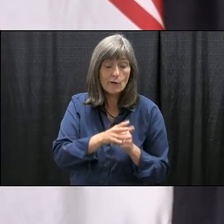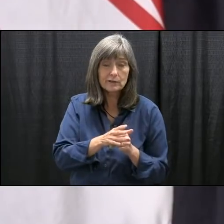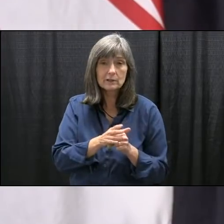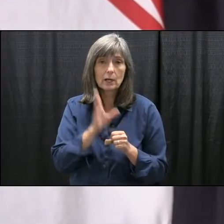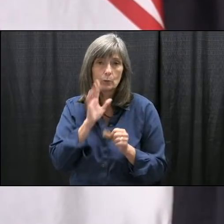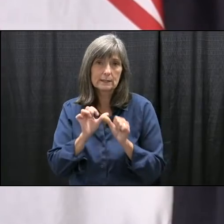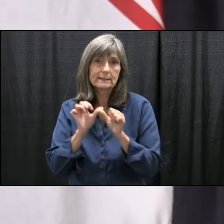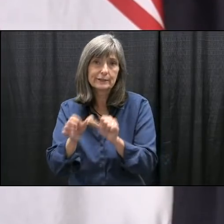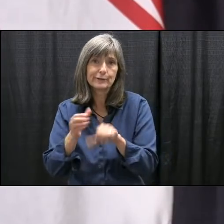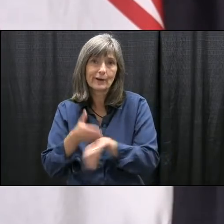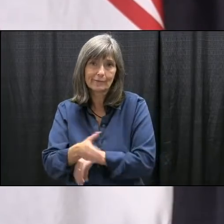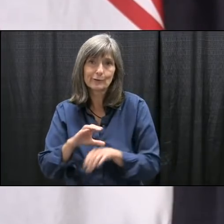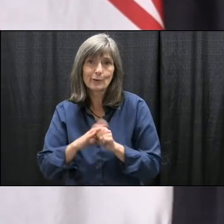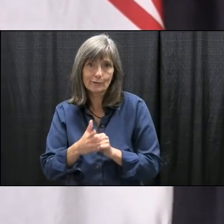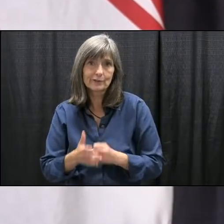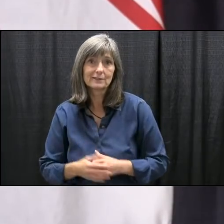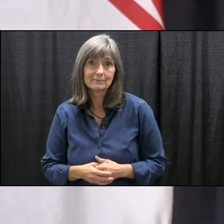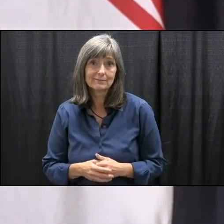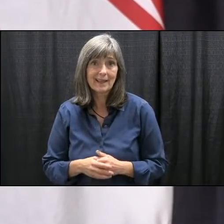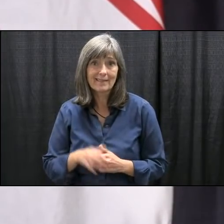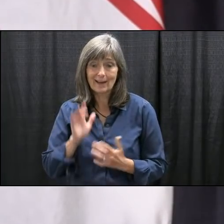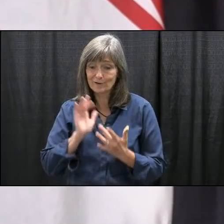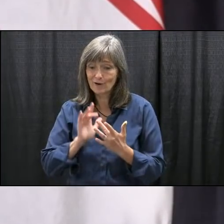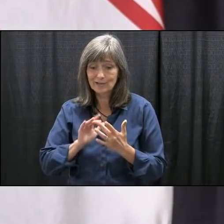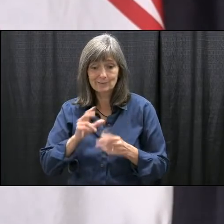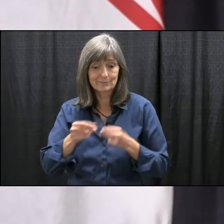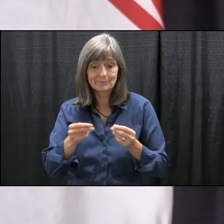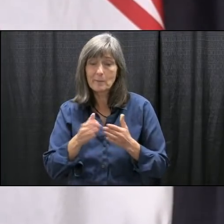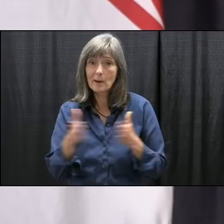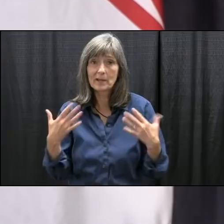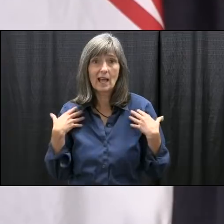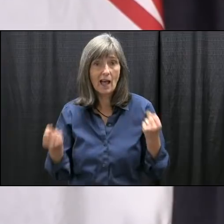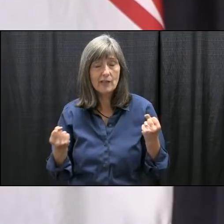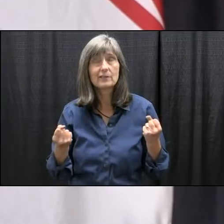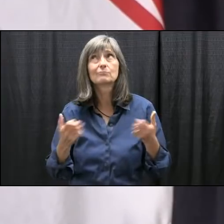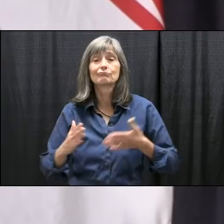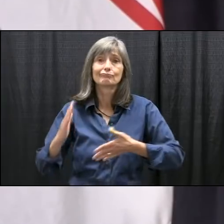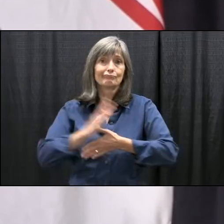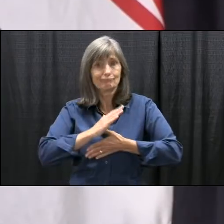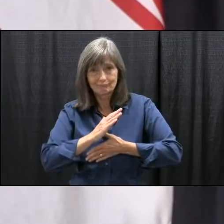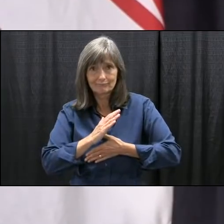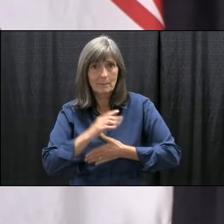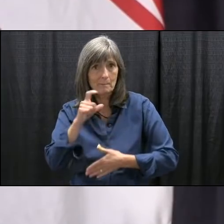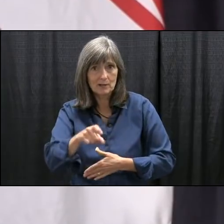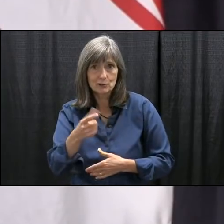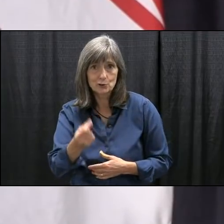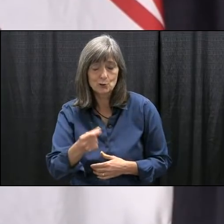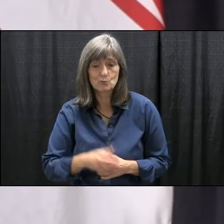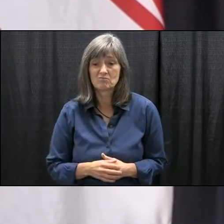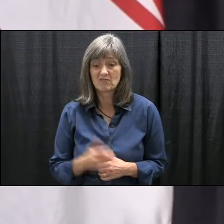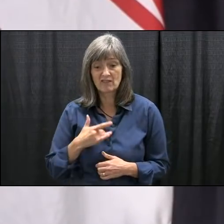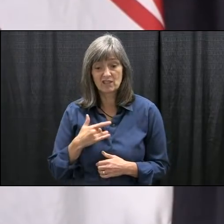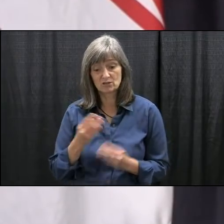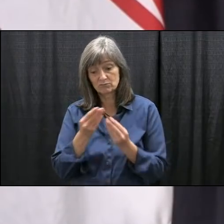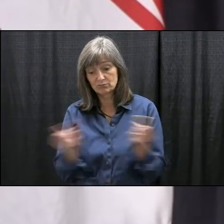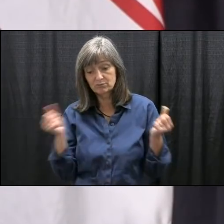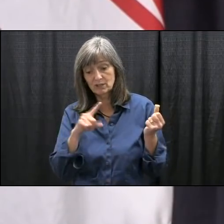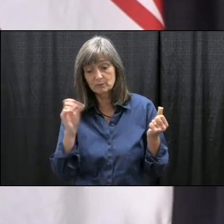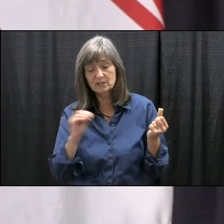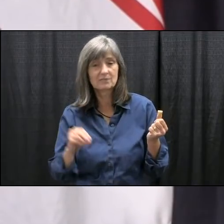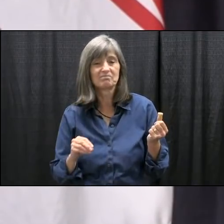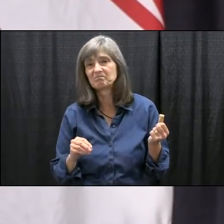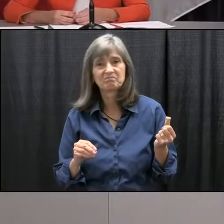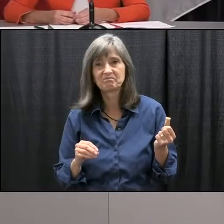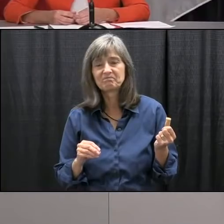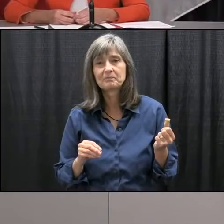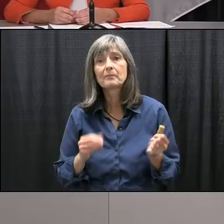important tool for public health, and I think to some extent I can't see that going away. And if I could